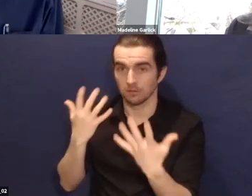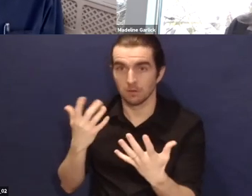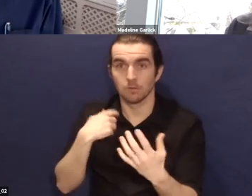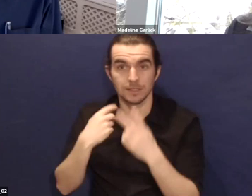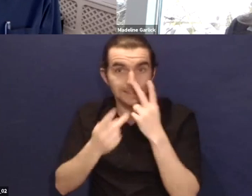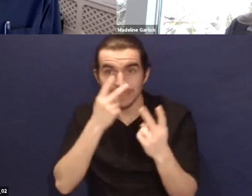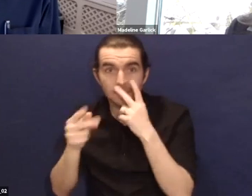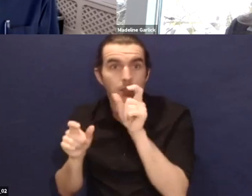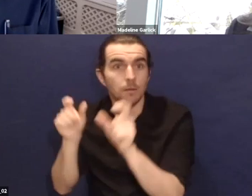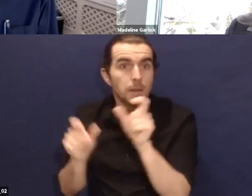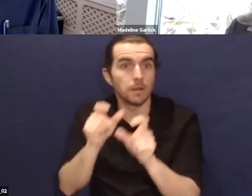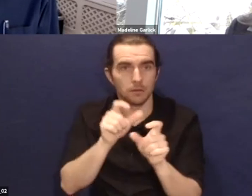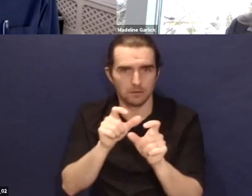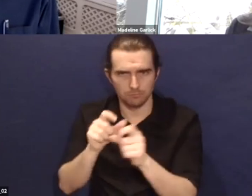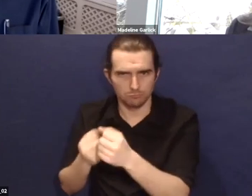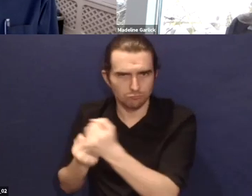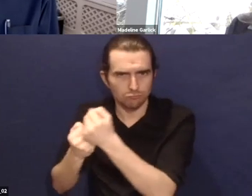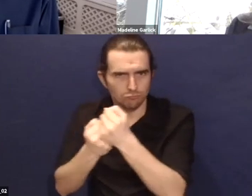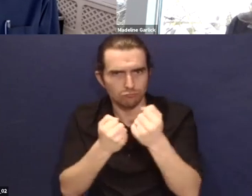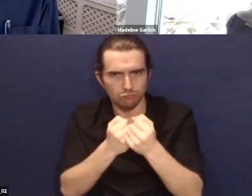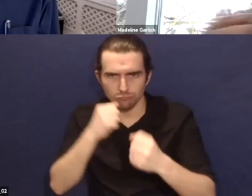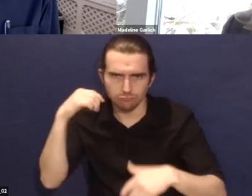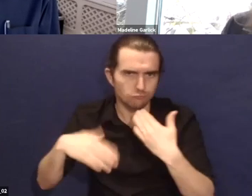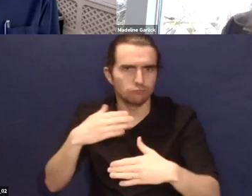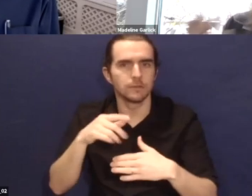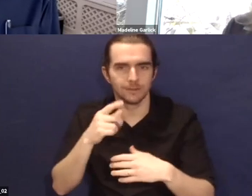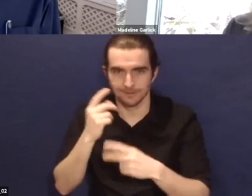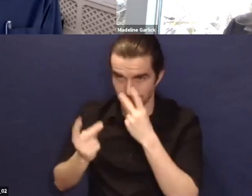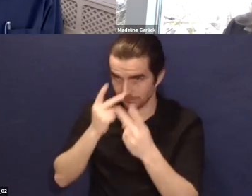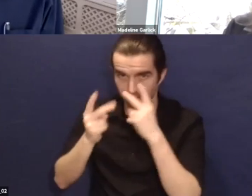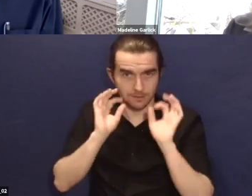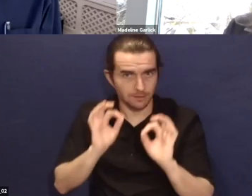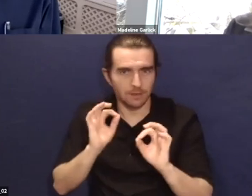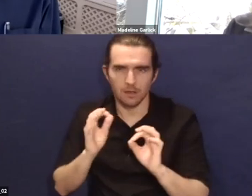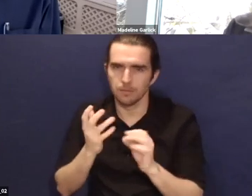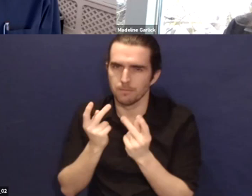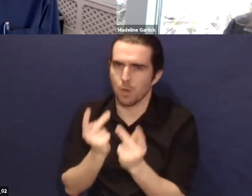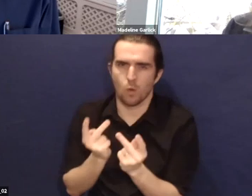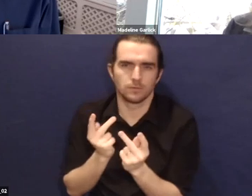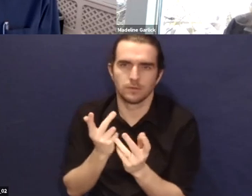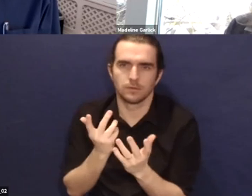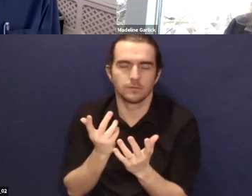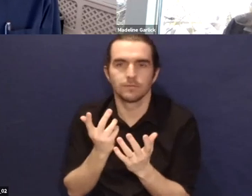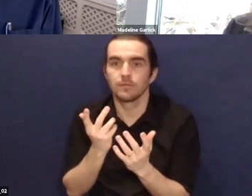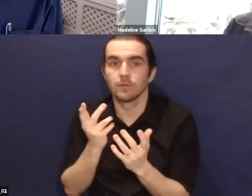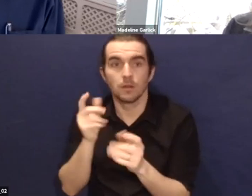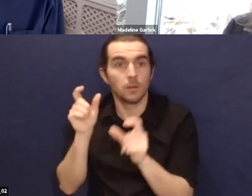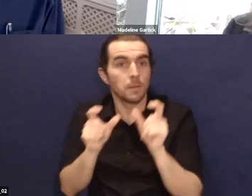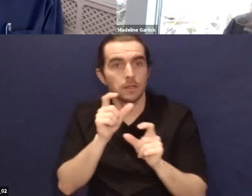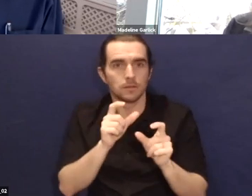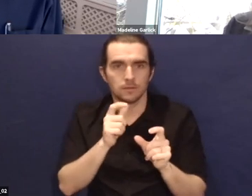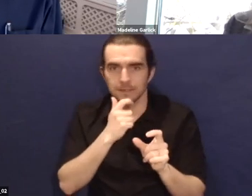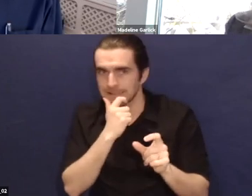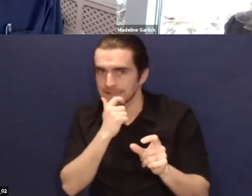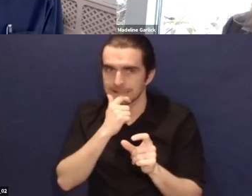made at the Global Refugee Forum last year. A range of initiatives and activities that are going on this year also to respond to